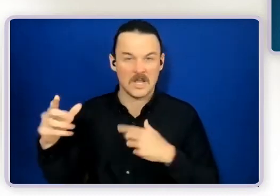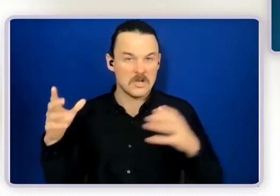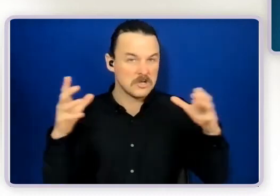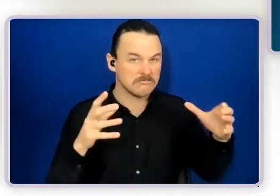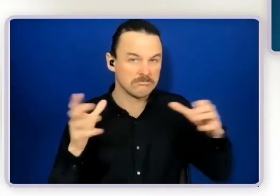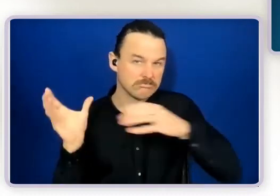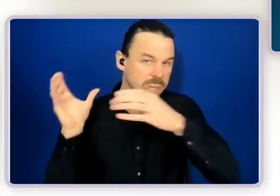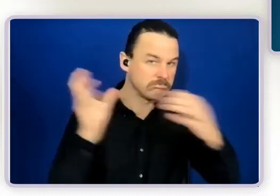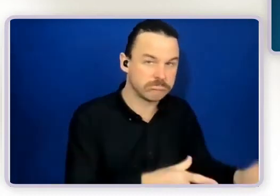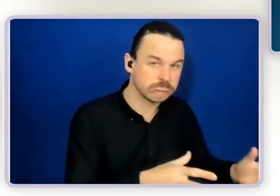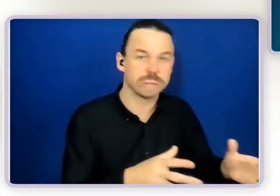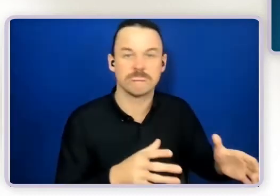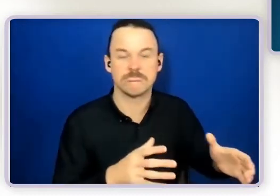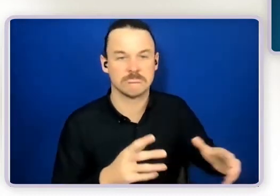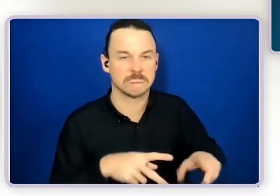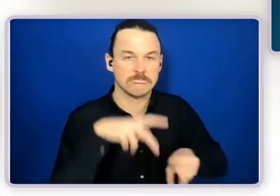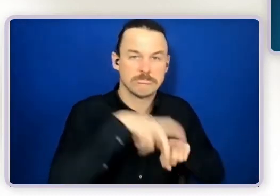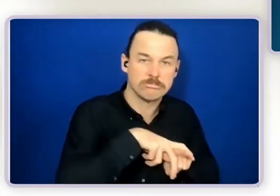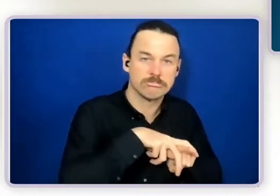same relationship with that person again.